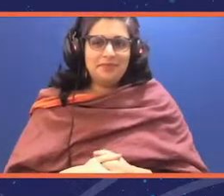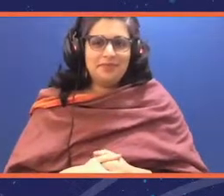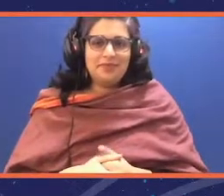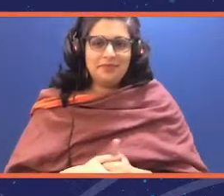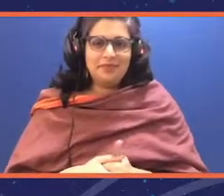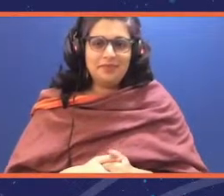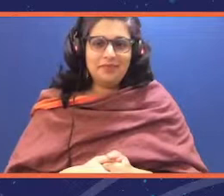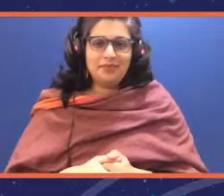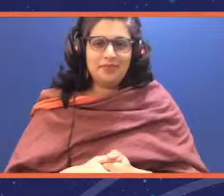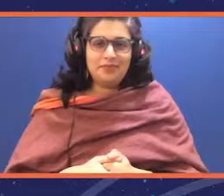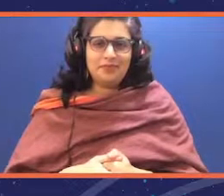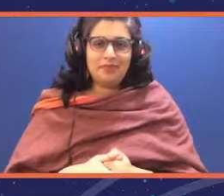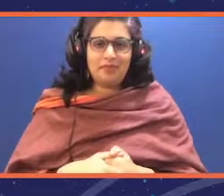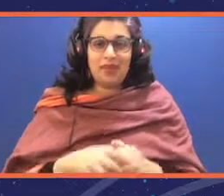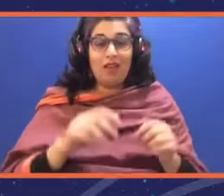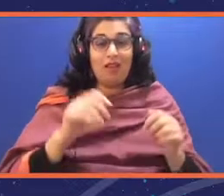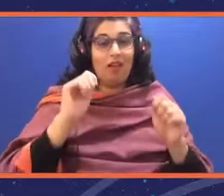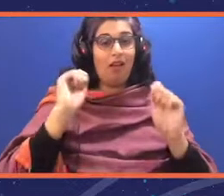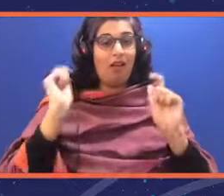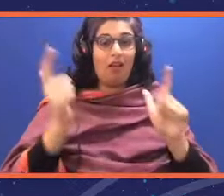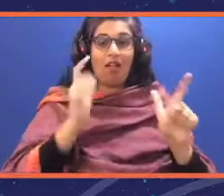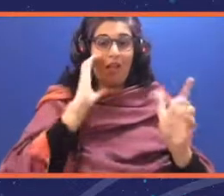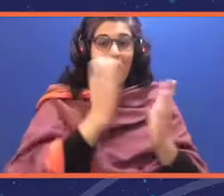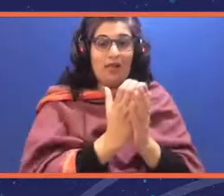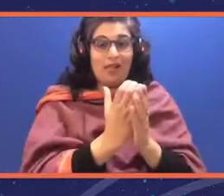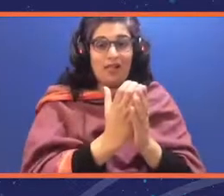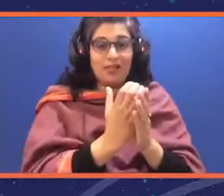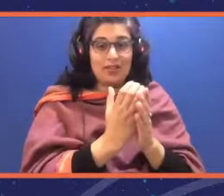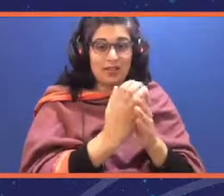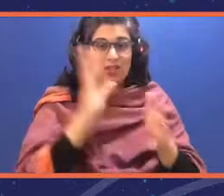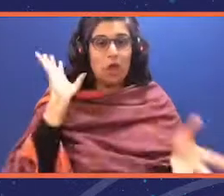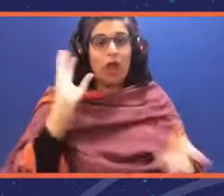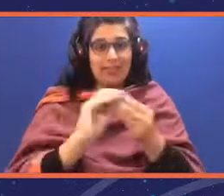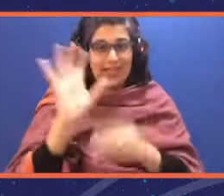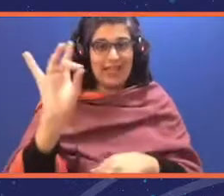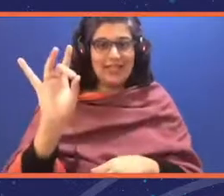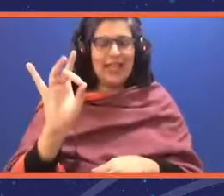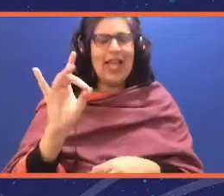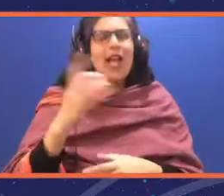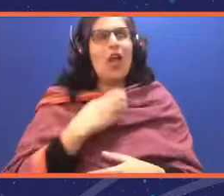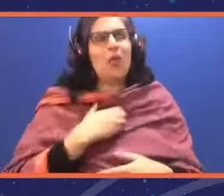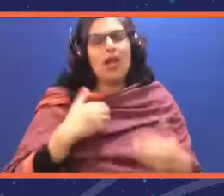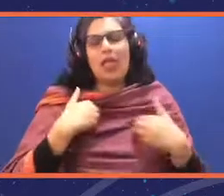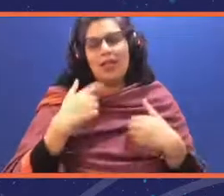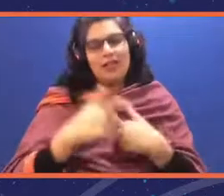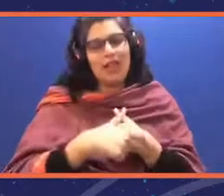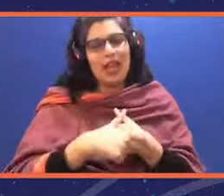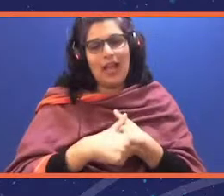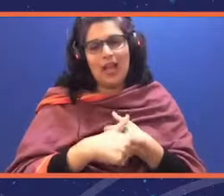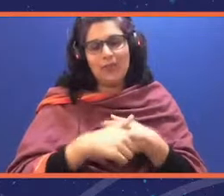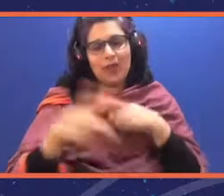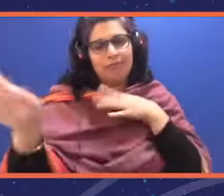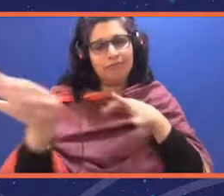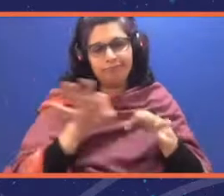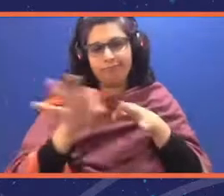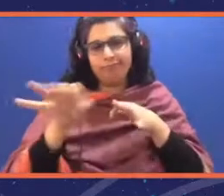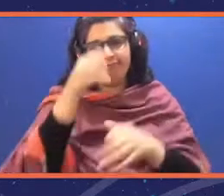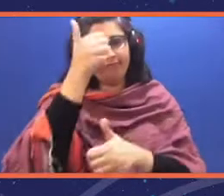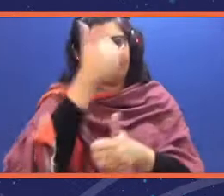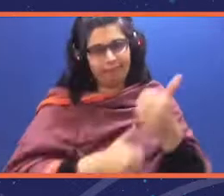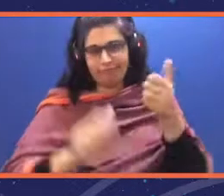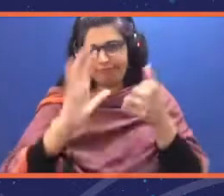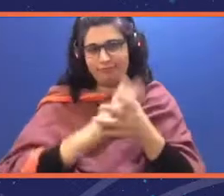So these are all the portraits. I wish I had the time to digest and take you through every single story, but